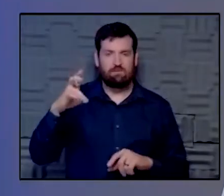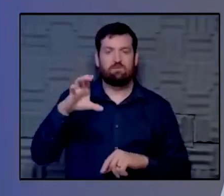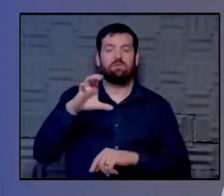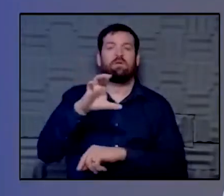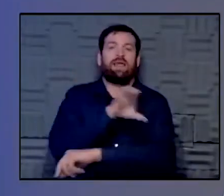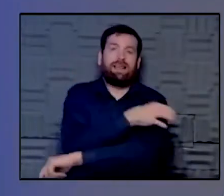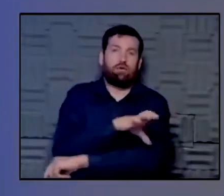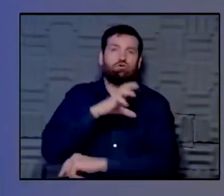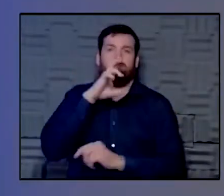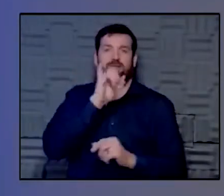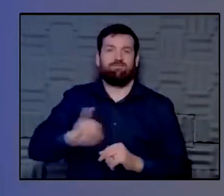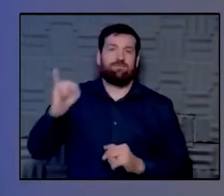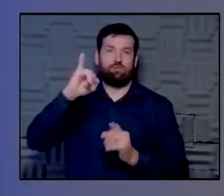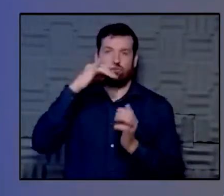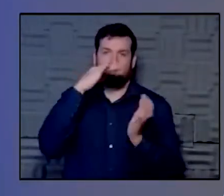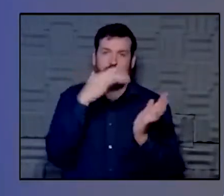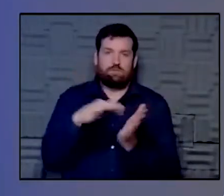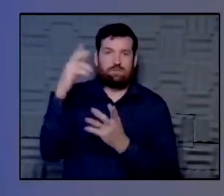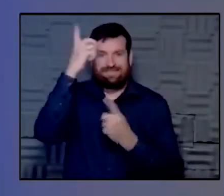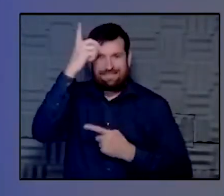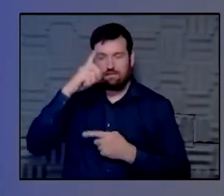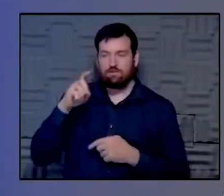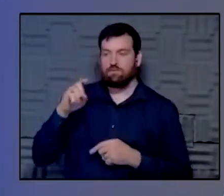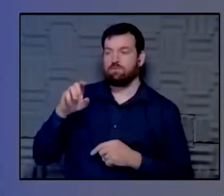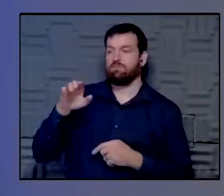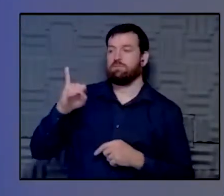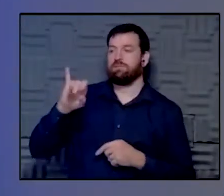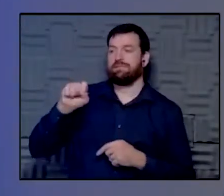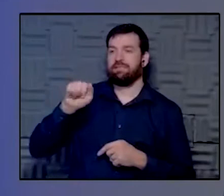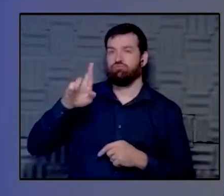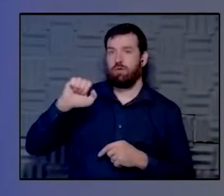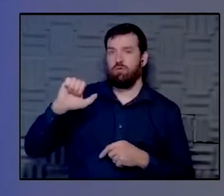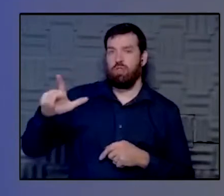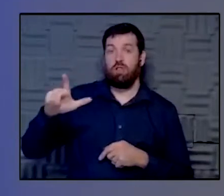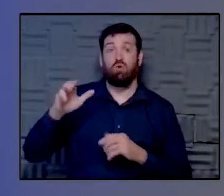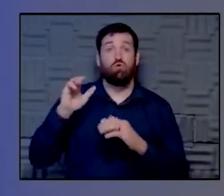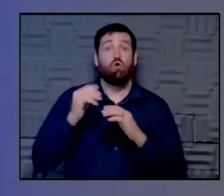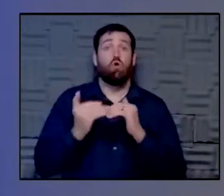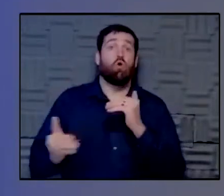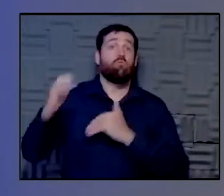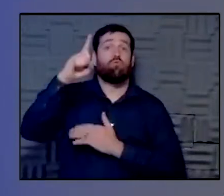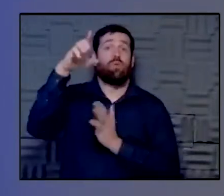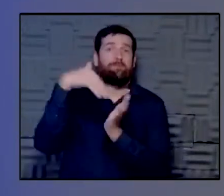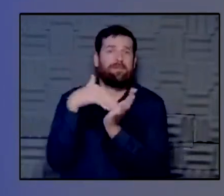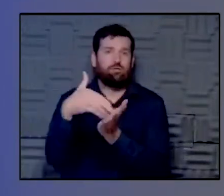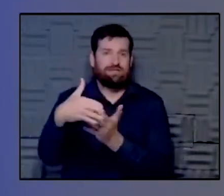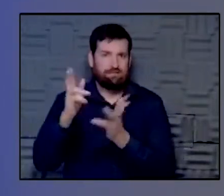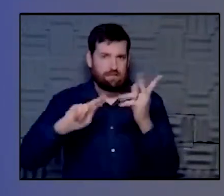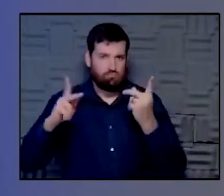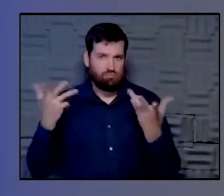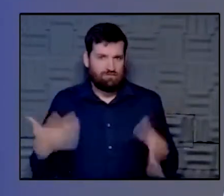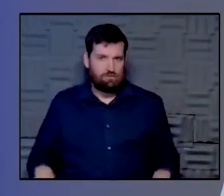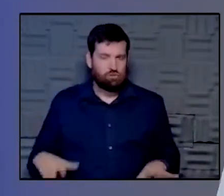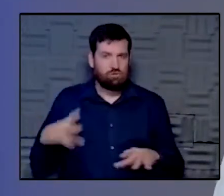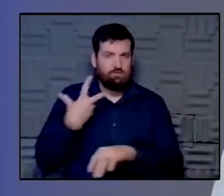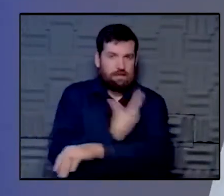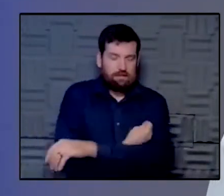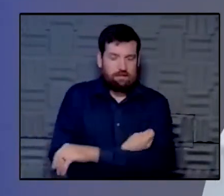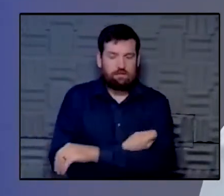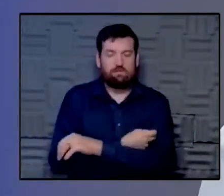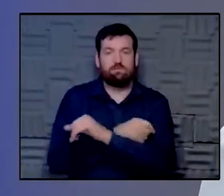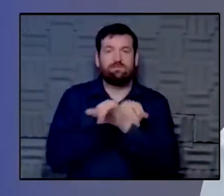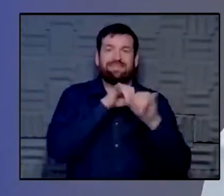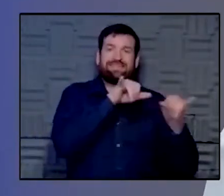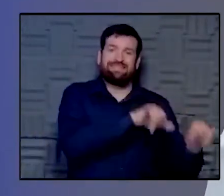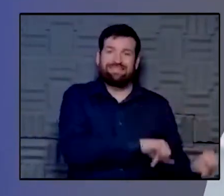Infectious Disease looking at Israel. Over 1 million of people were vaccinated, and they had the same